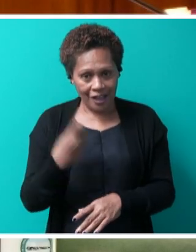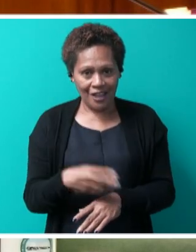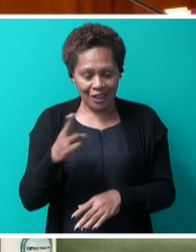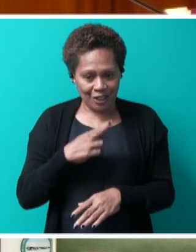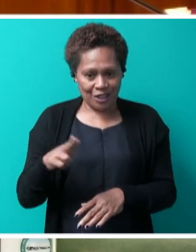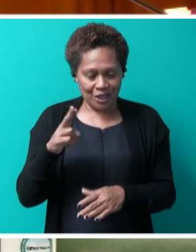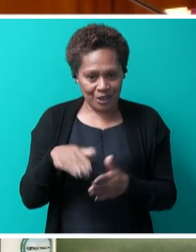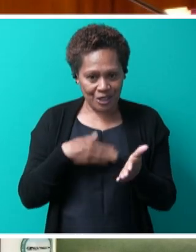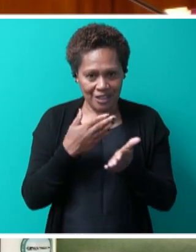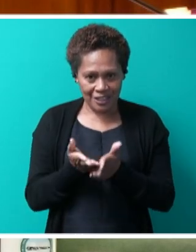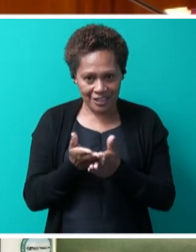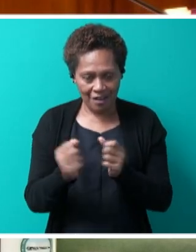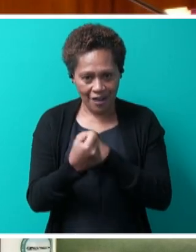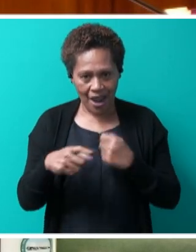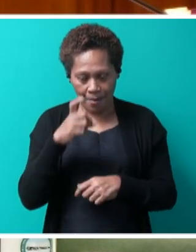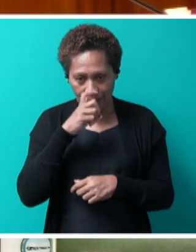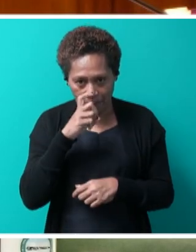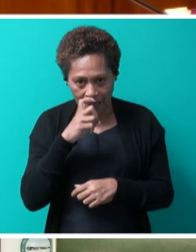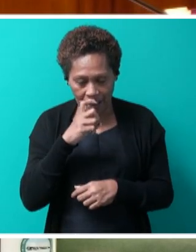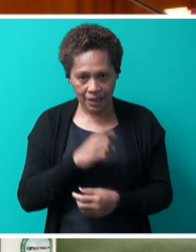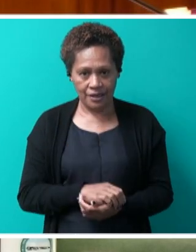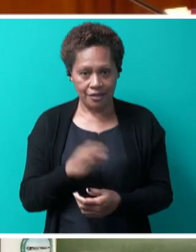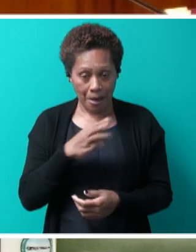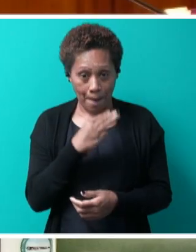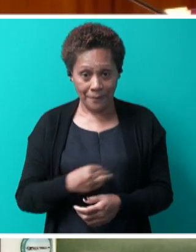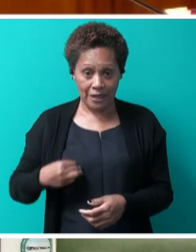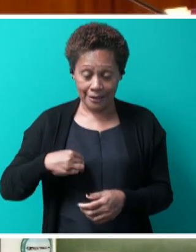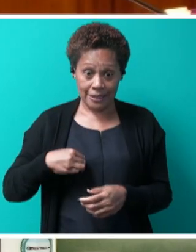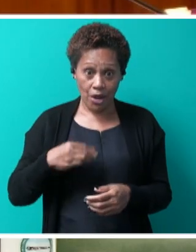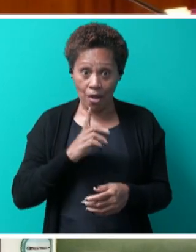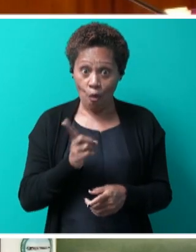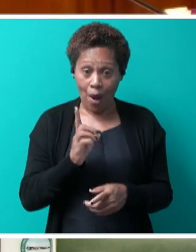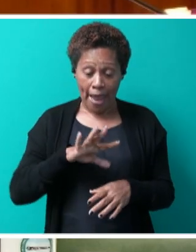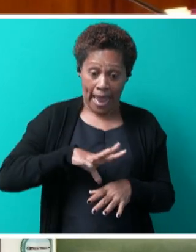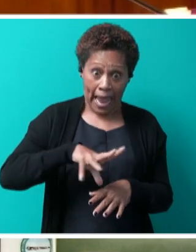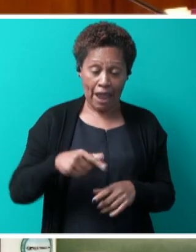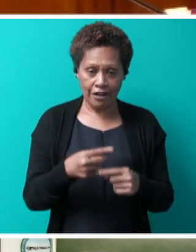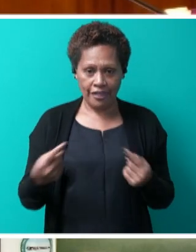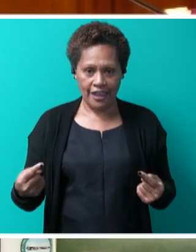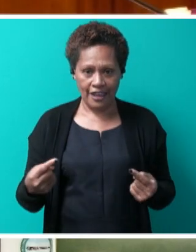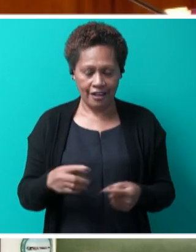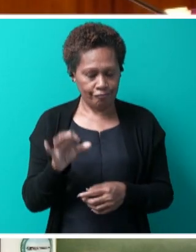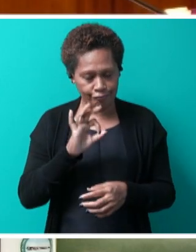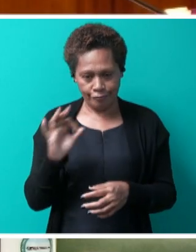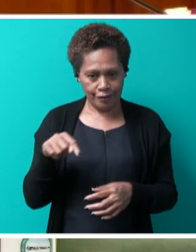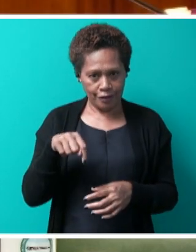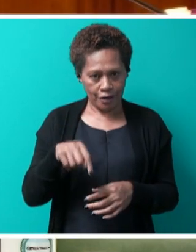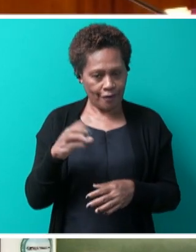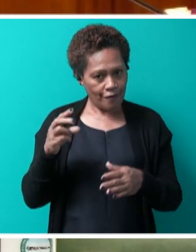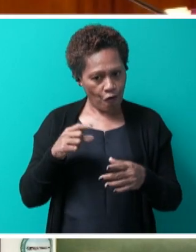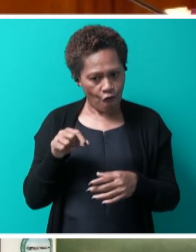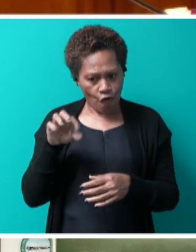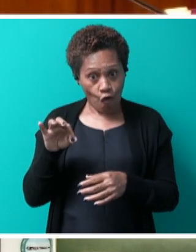Deputy Speaker, the Ministry of Strategy has come to be seen by the public as the ministry of everything. People approach us not only for justice-related matters,